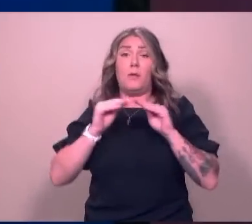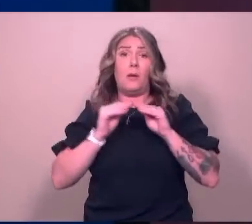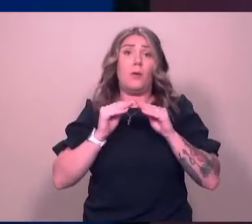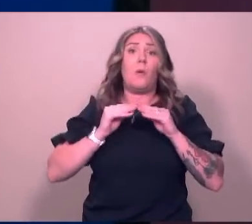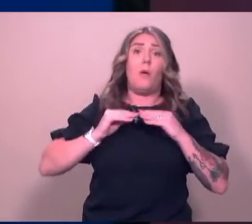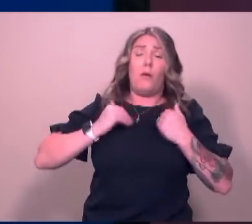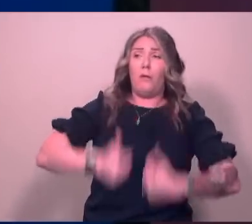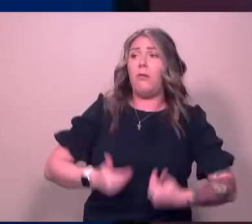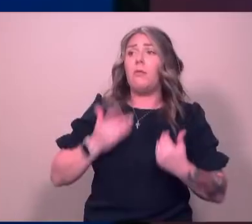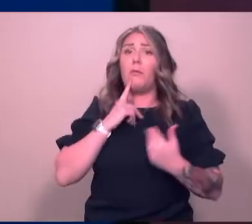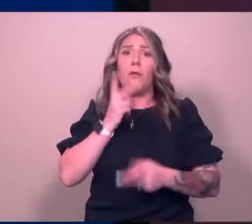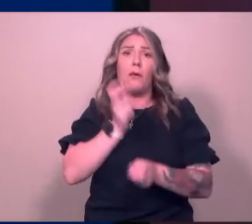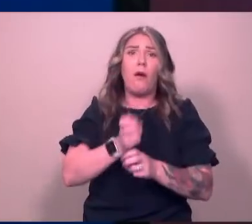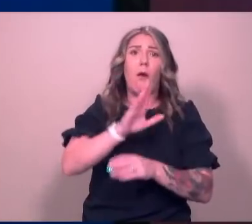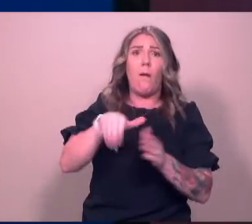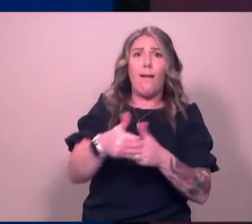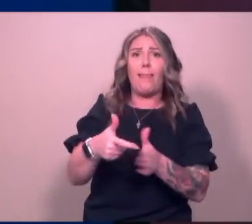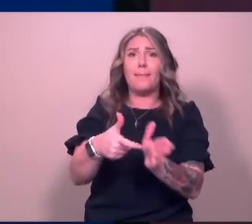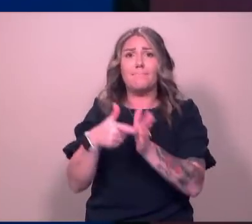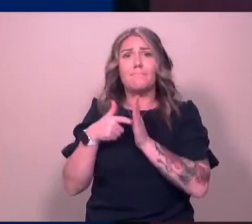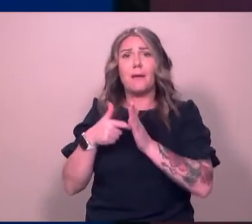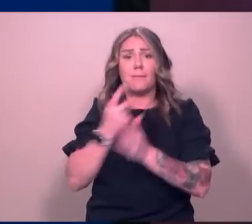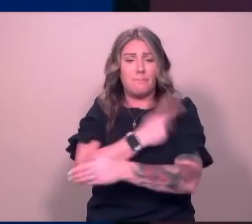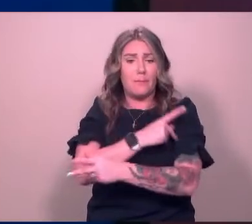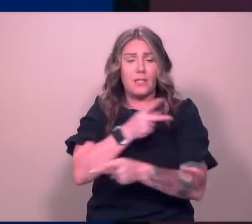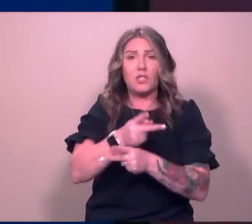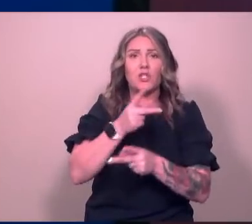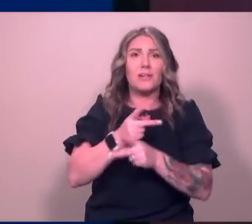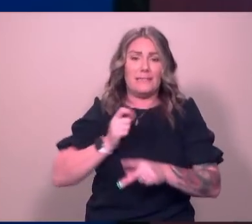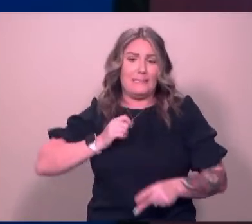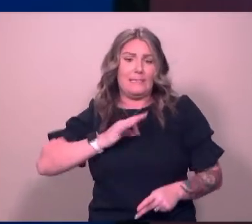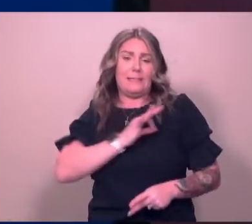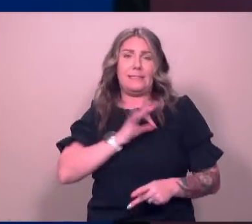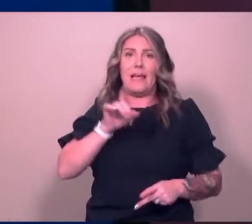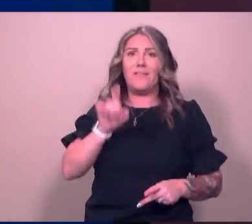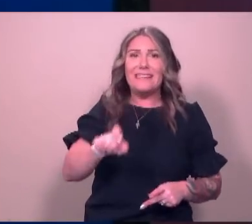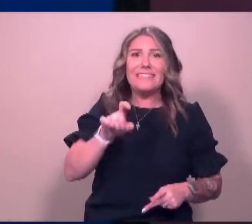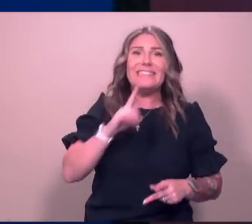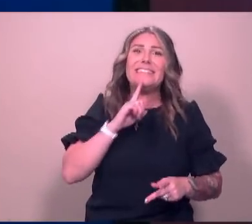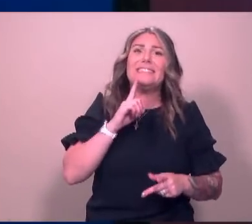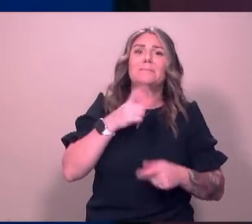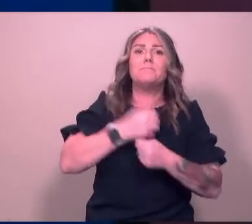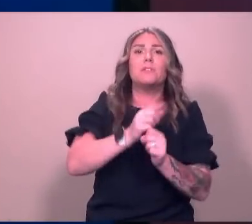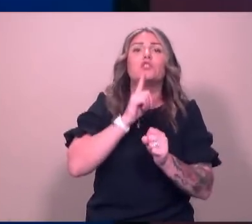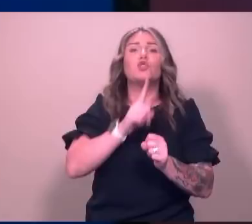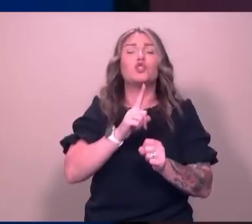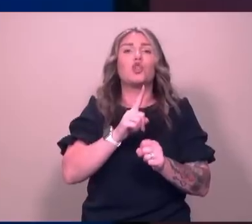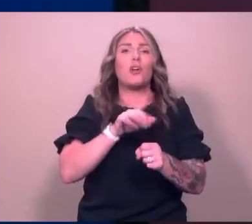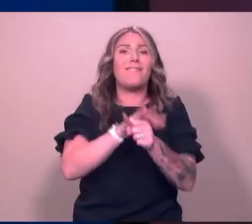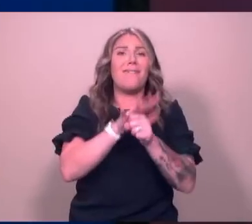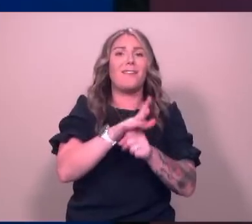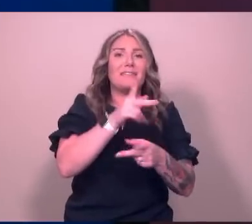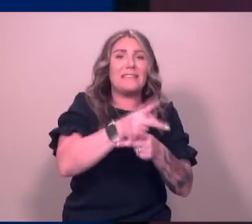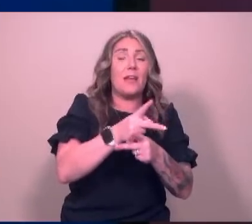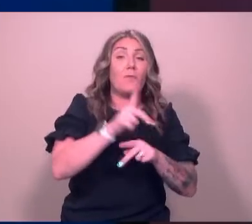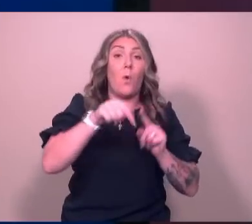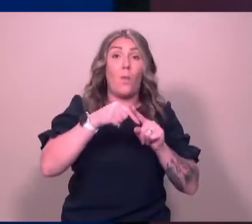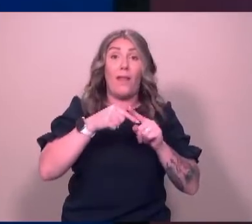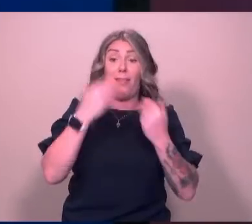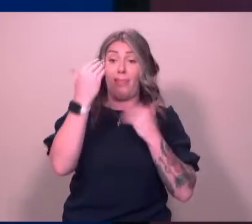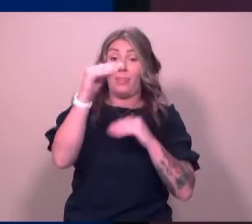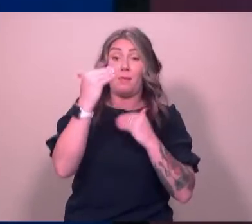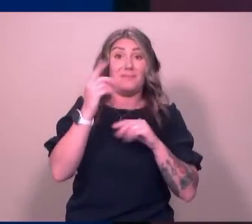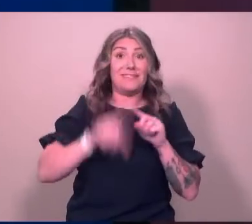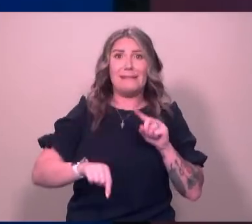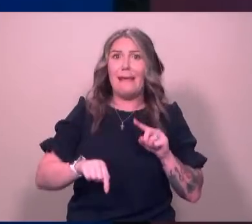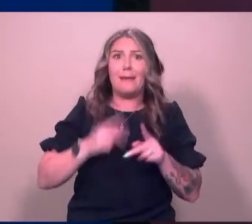harder to do all the demands of patient care. So we have to staff at a reasonable number of people we can take care of. When we hit those limits, we can't take care of